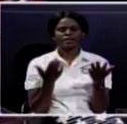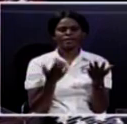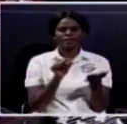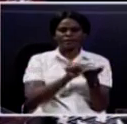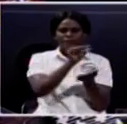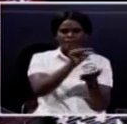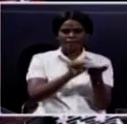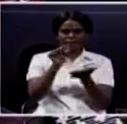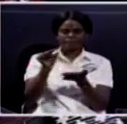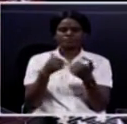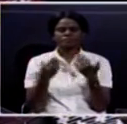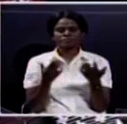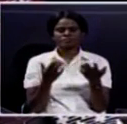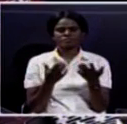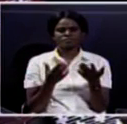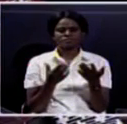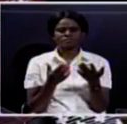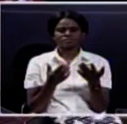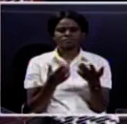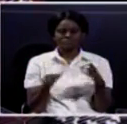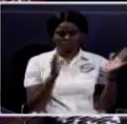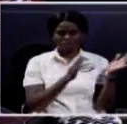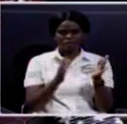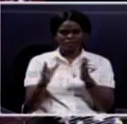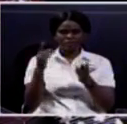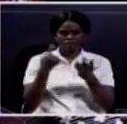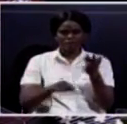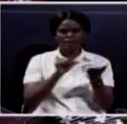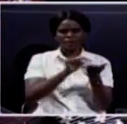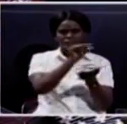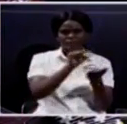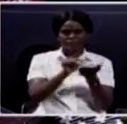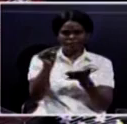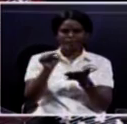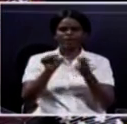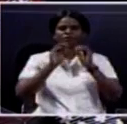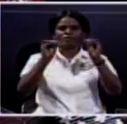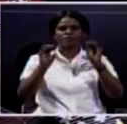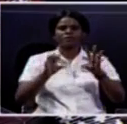incentives. One of the greatest incentive that we give a teacher is a salary.